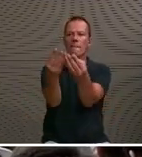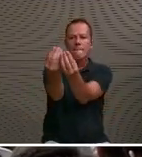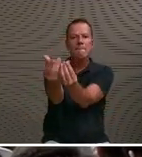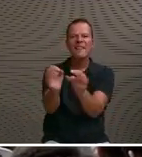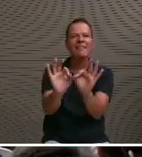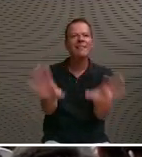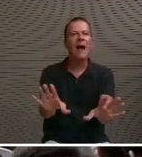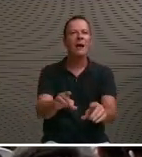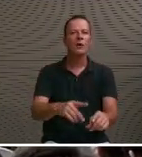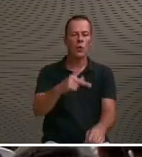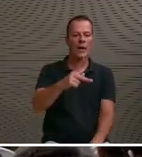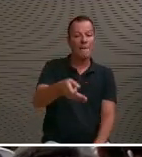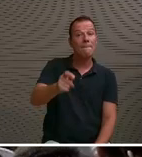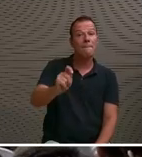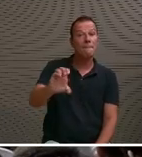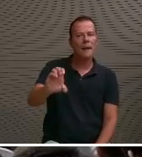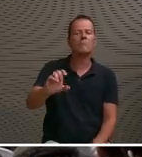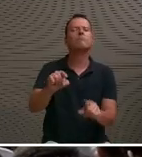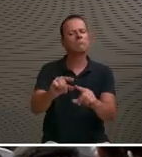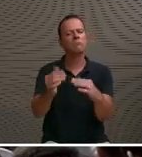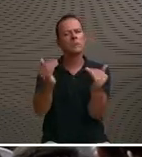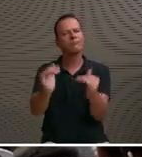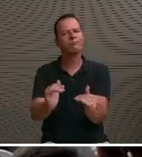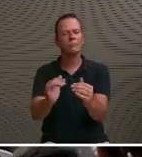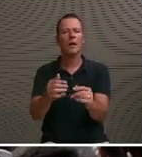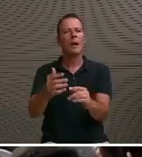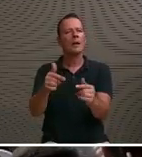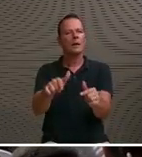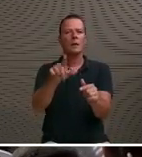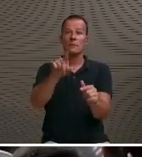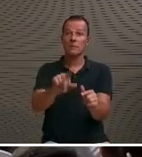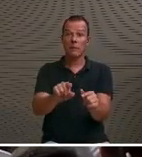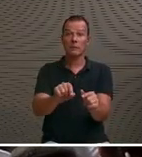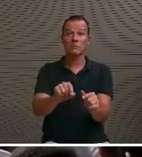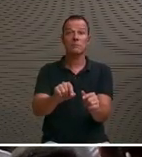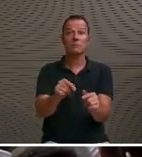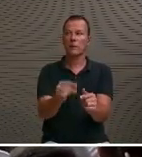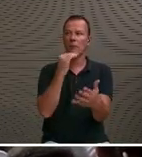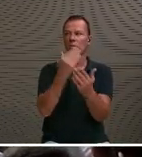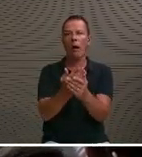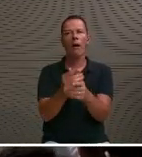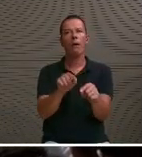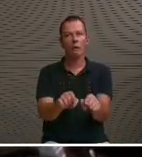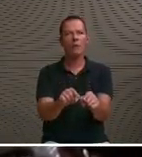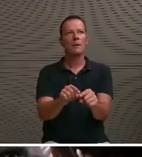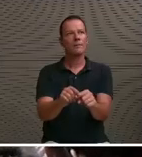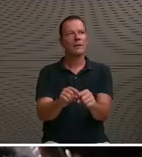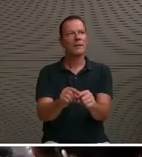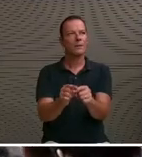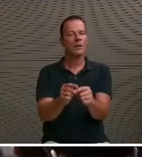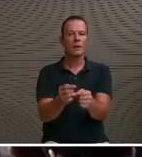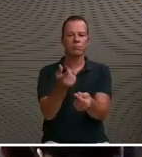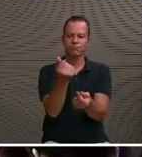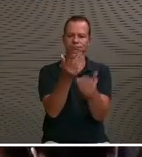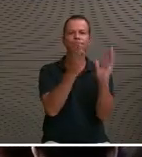standardized, modularized, and also being able to roll out successive waves of manufacturing capacity ever quicker and